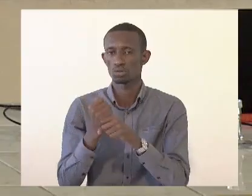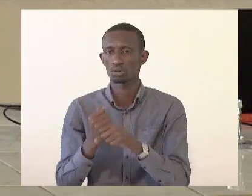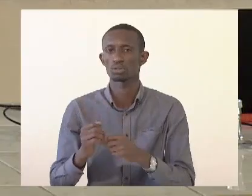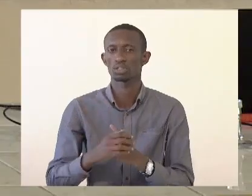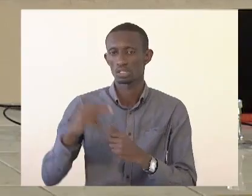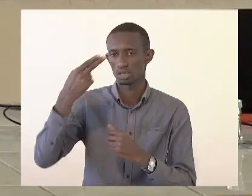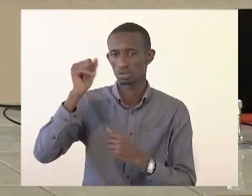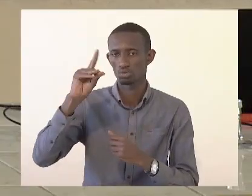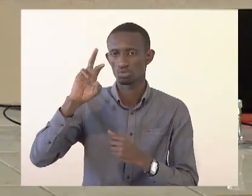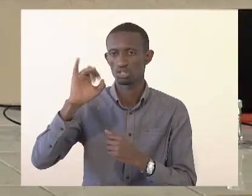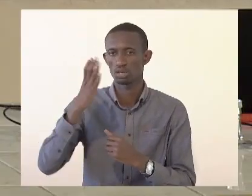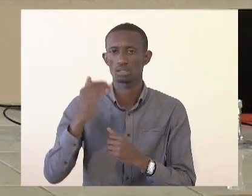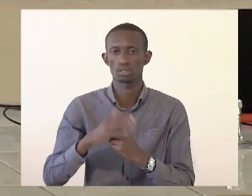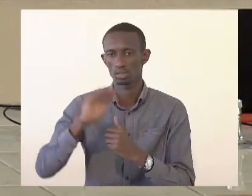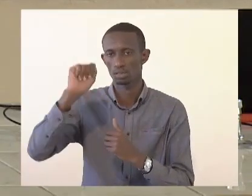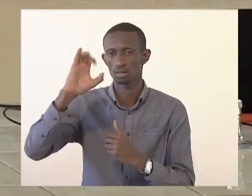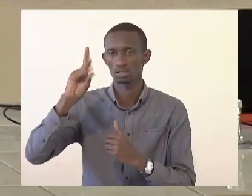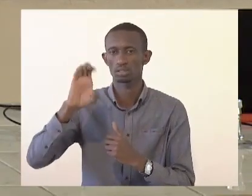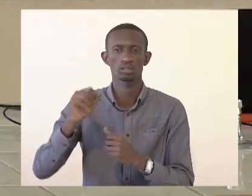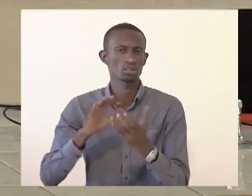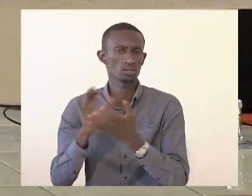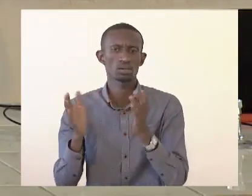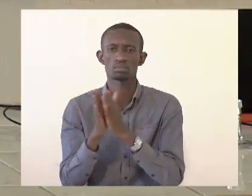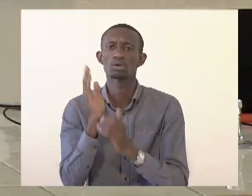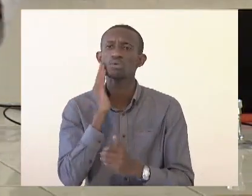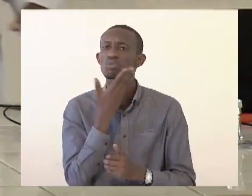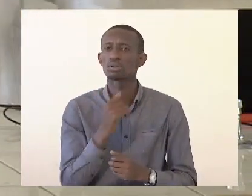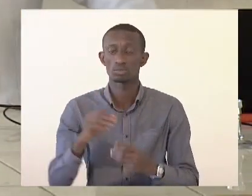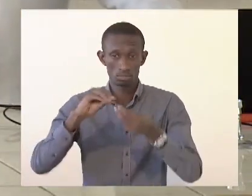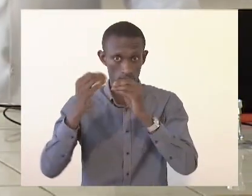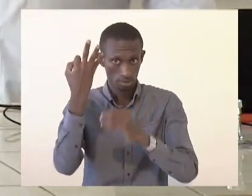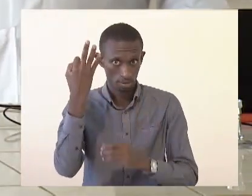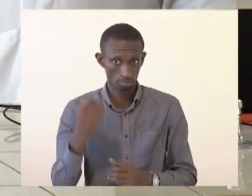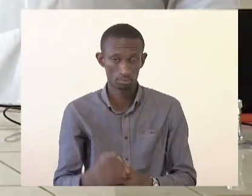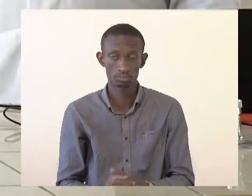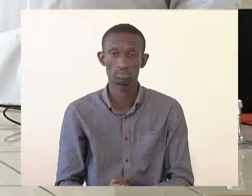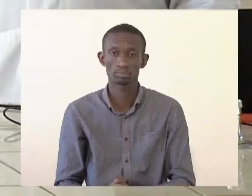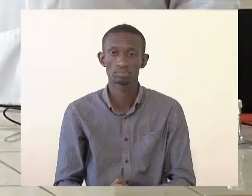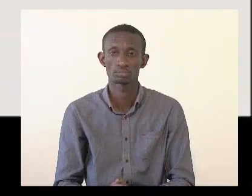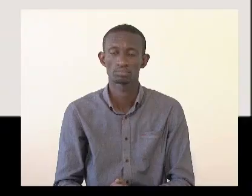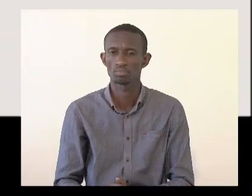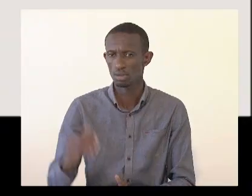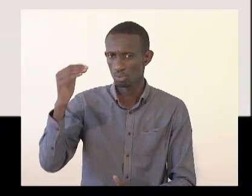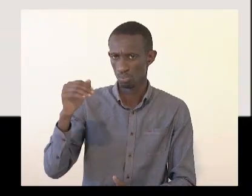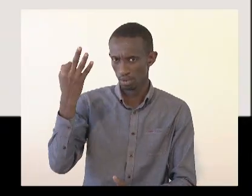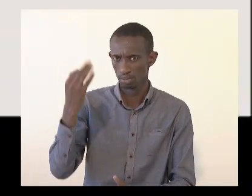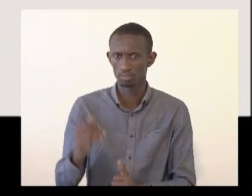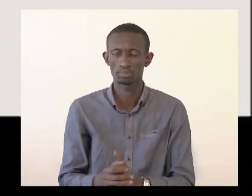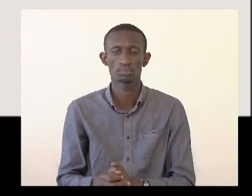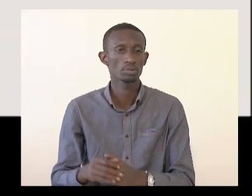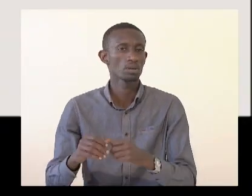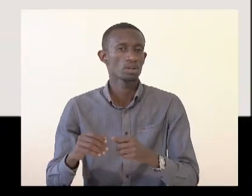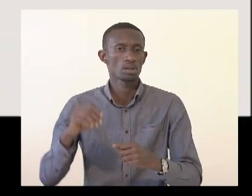2 chloride and water. And number 3, the third equation is barium